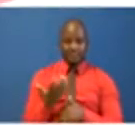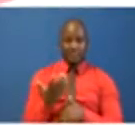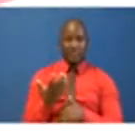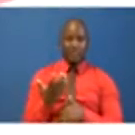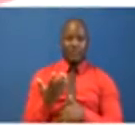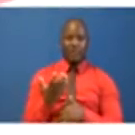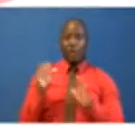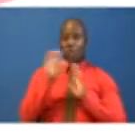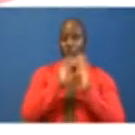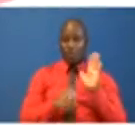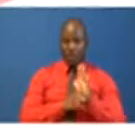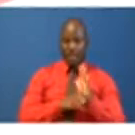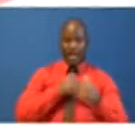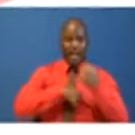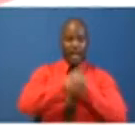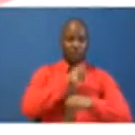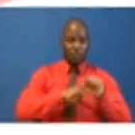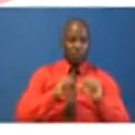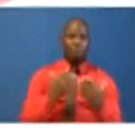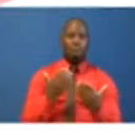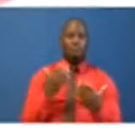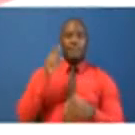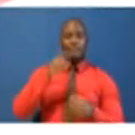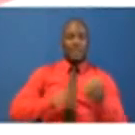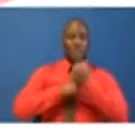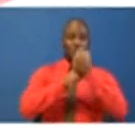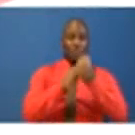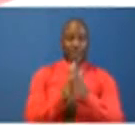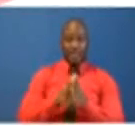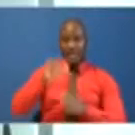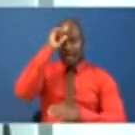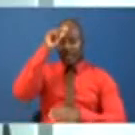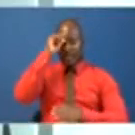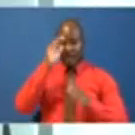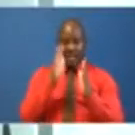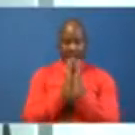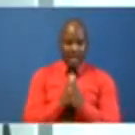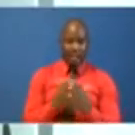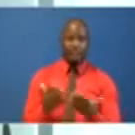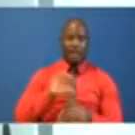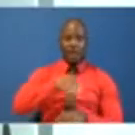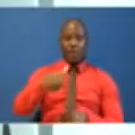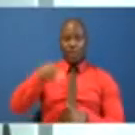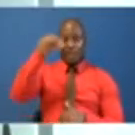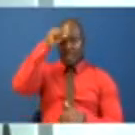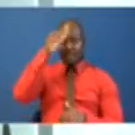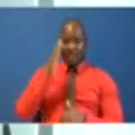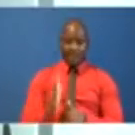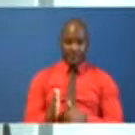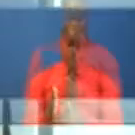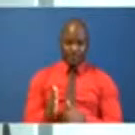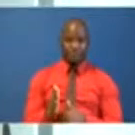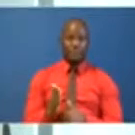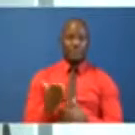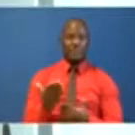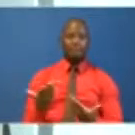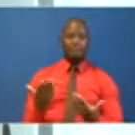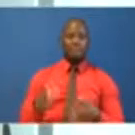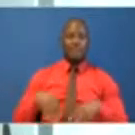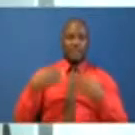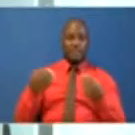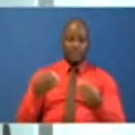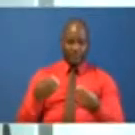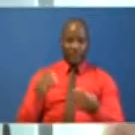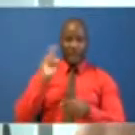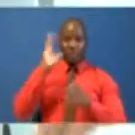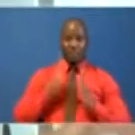an unconstitutional action that was supported by the head of state and the head of the county government uh brought put nairobi in